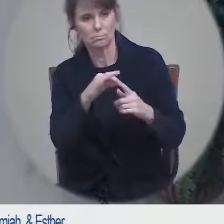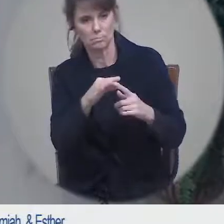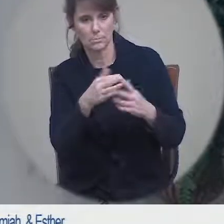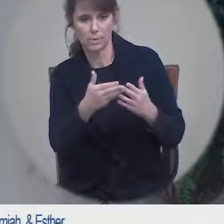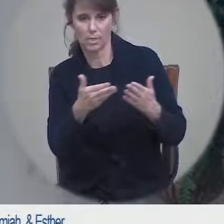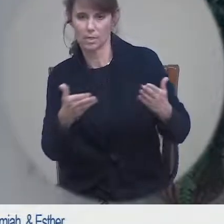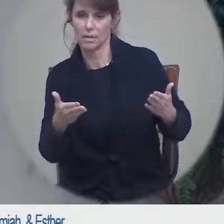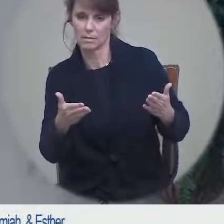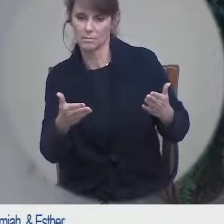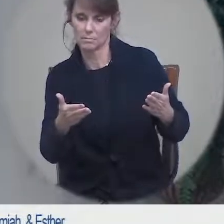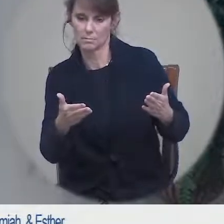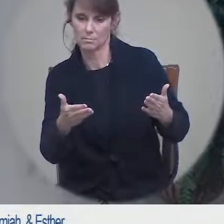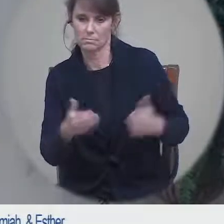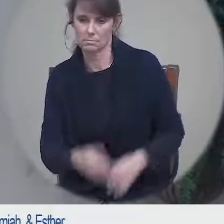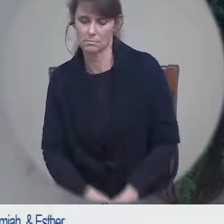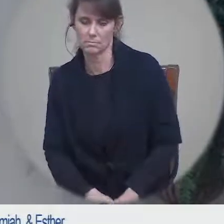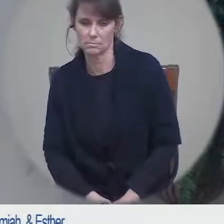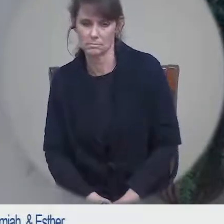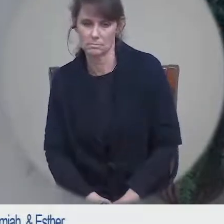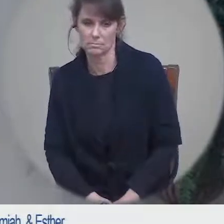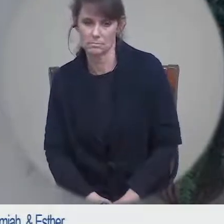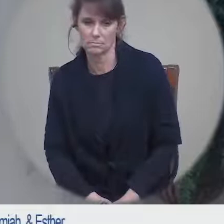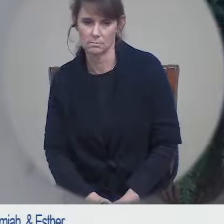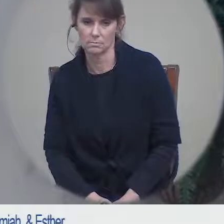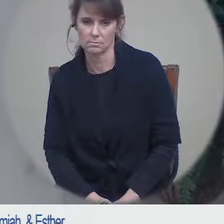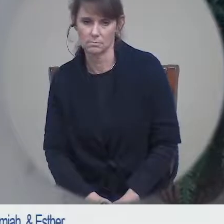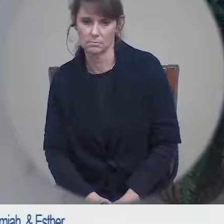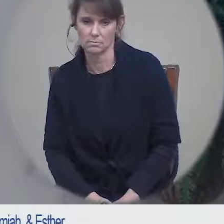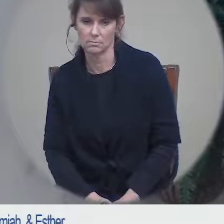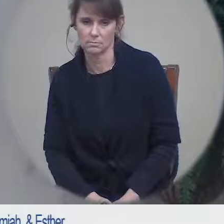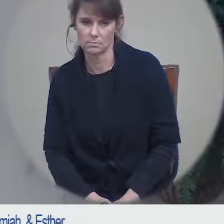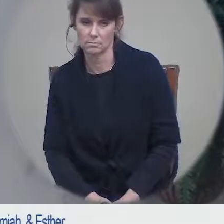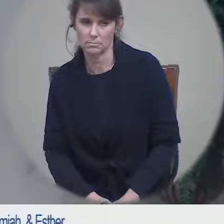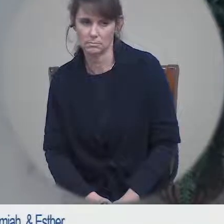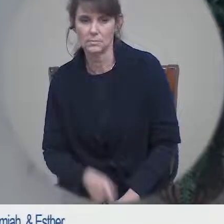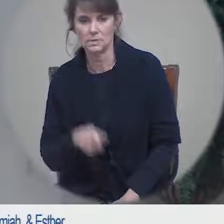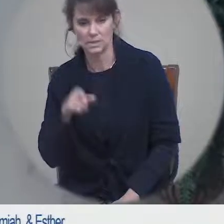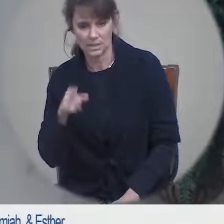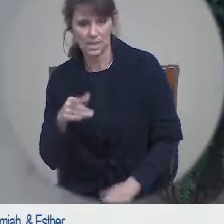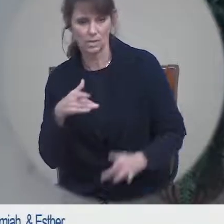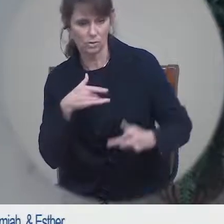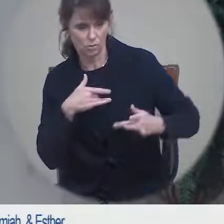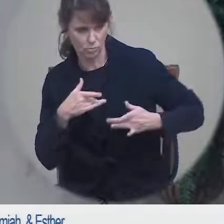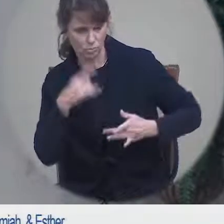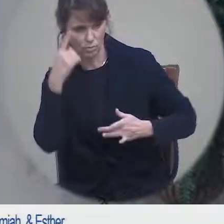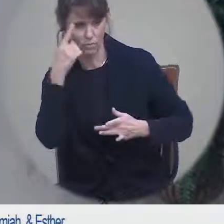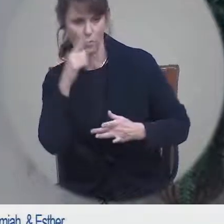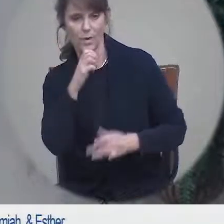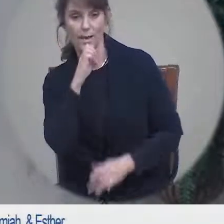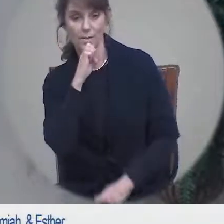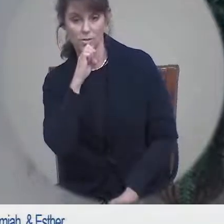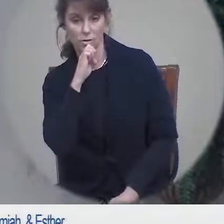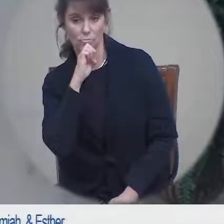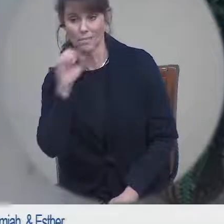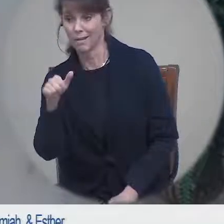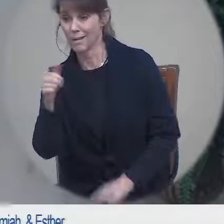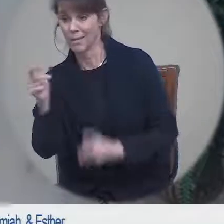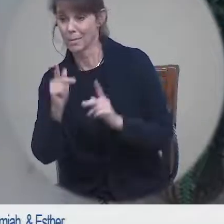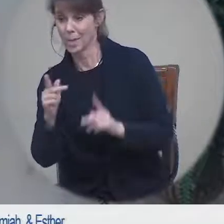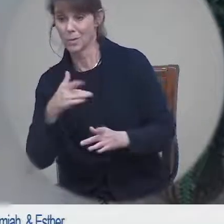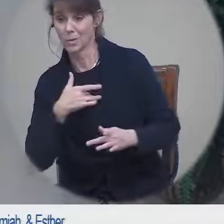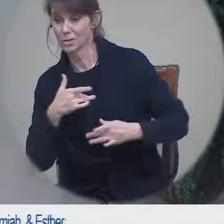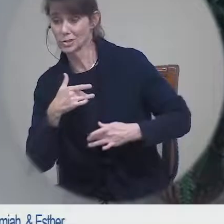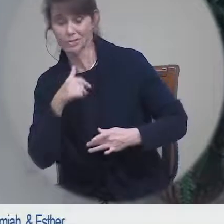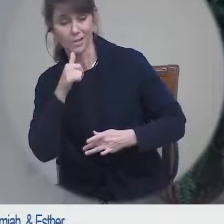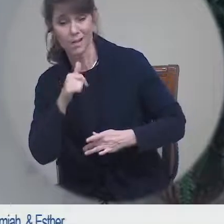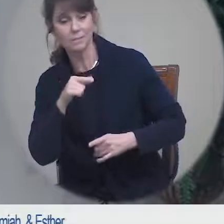be overly concerned about all his subjects, is the way I would say it even in the text. Because we have a massacre of